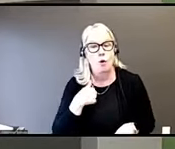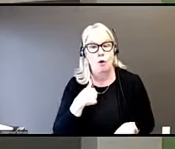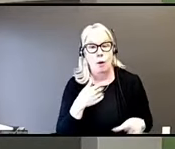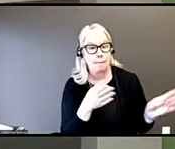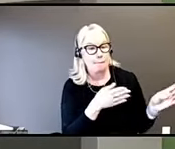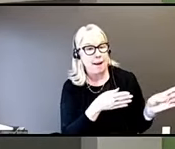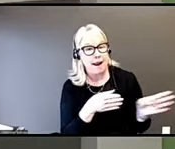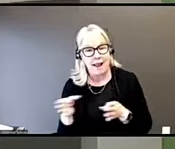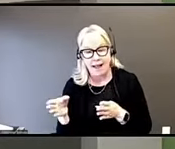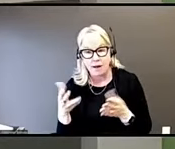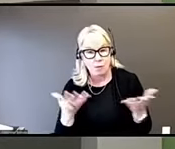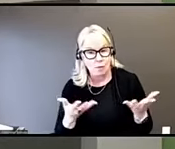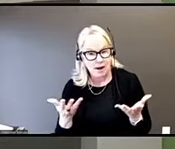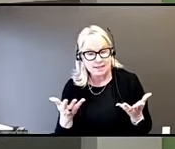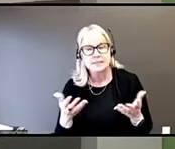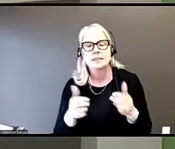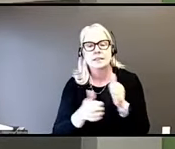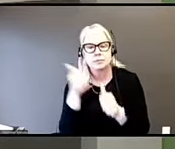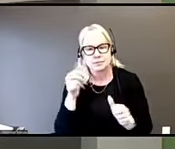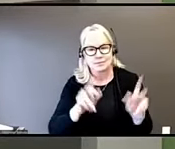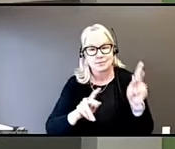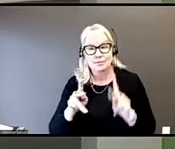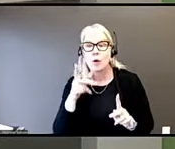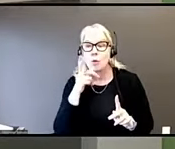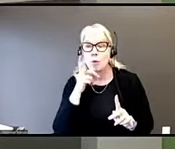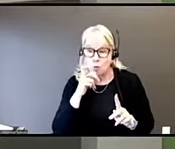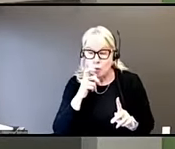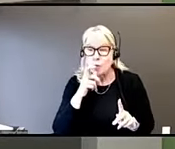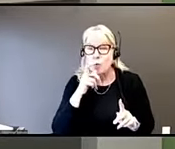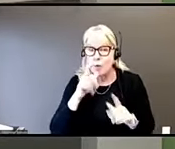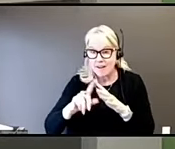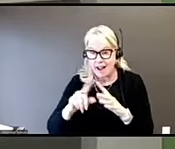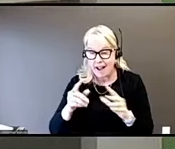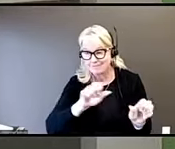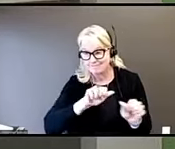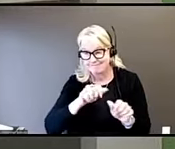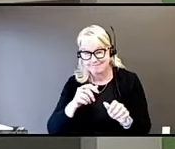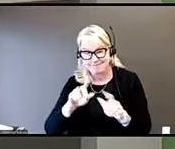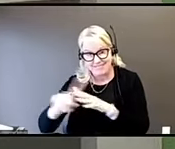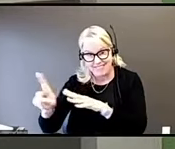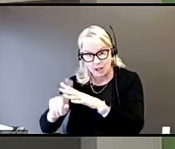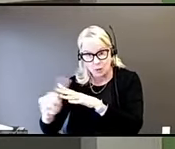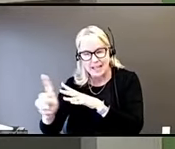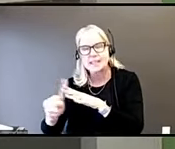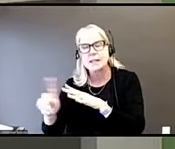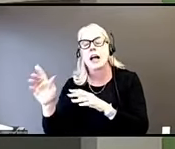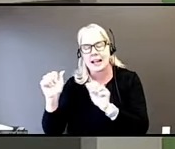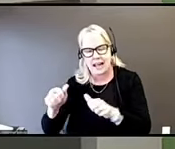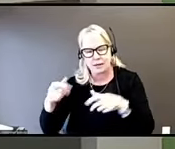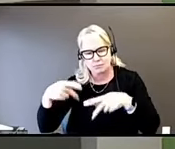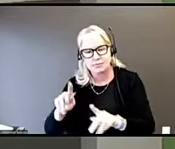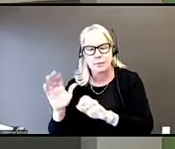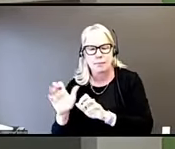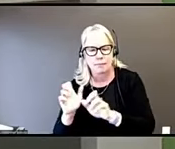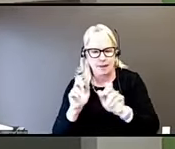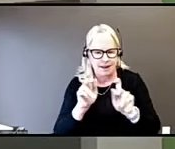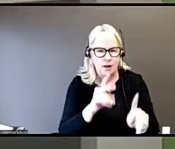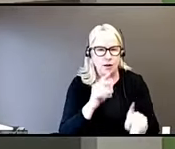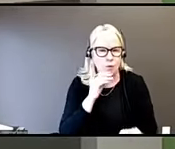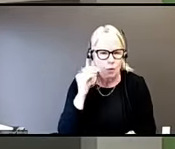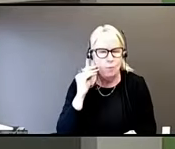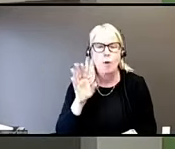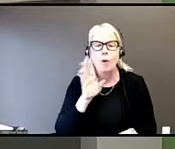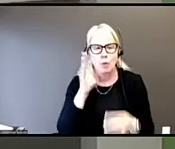the majority of people who are still evacuated will be able to return to their homes. We will issue an alert when that